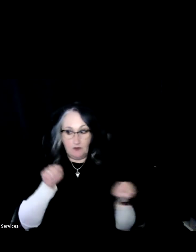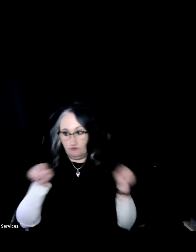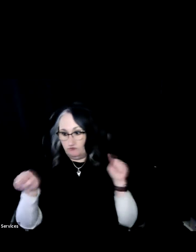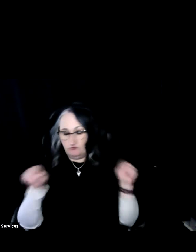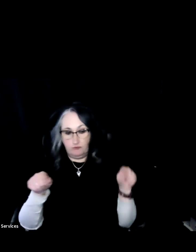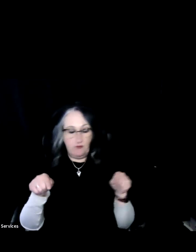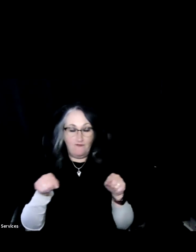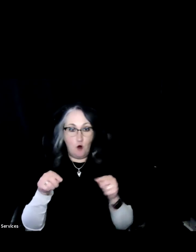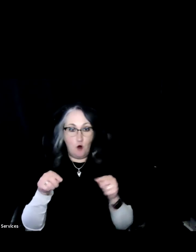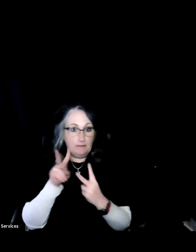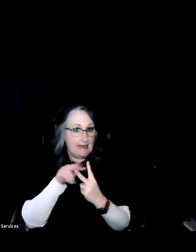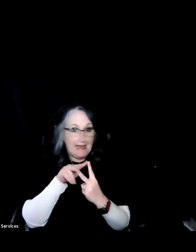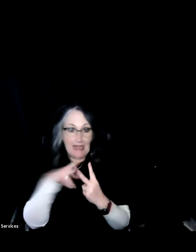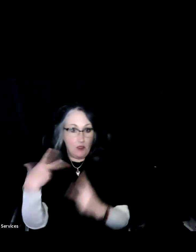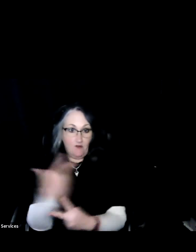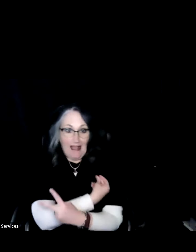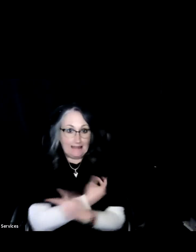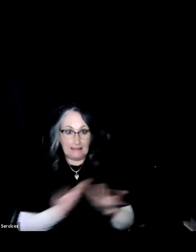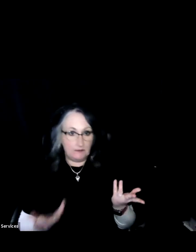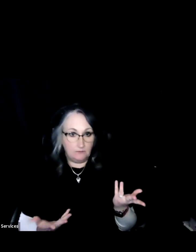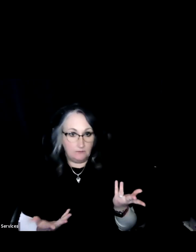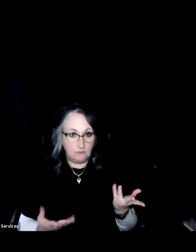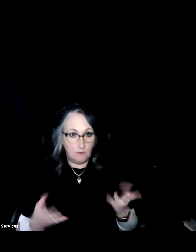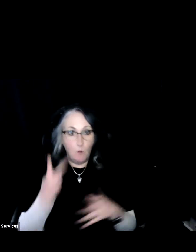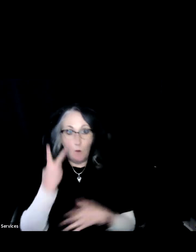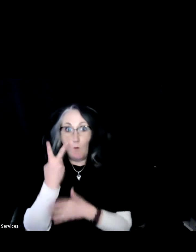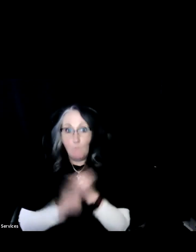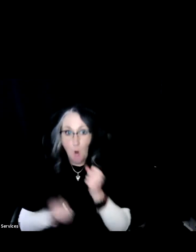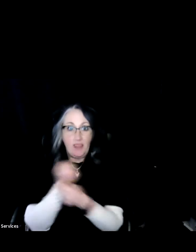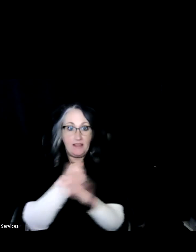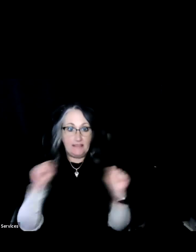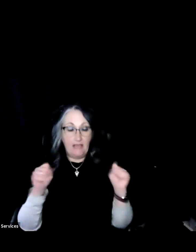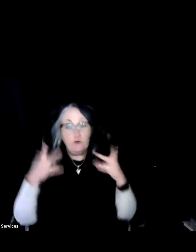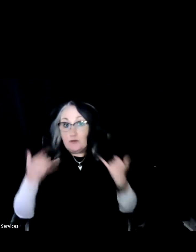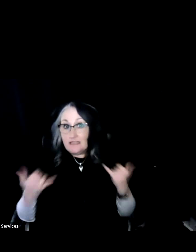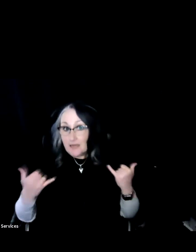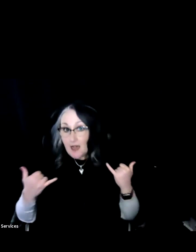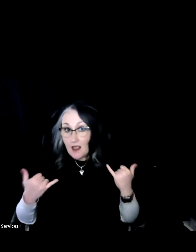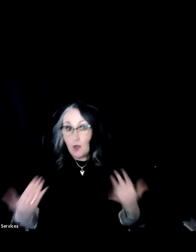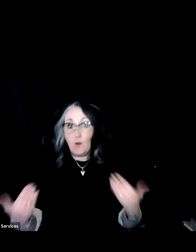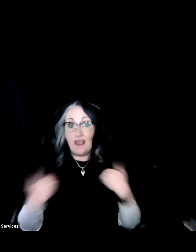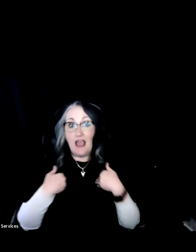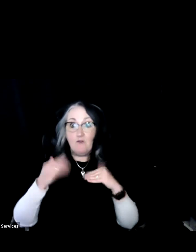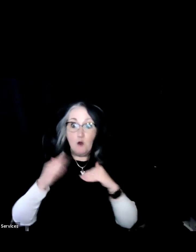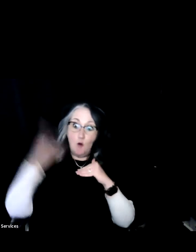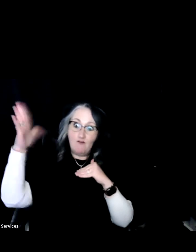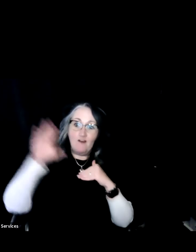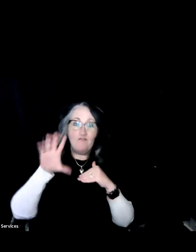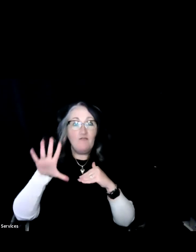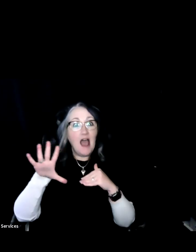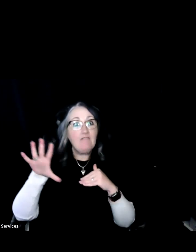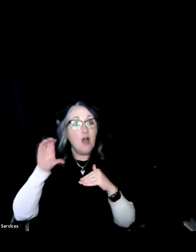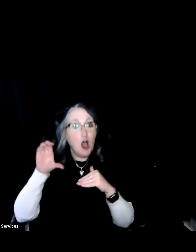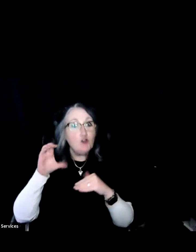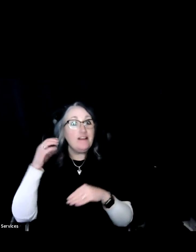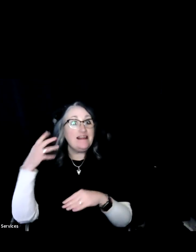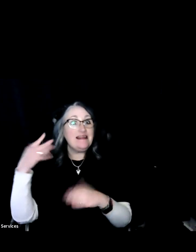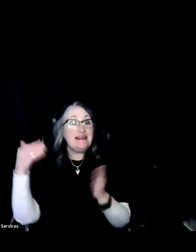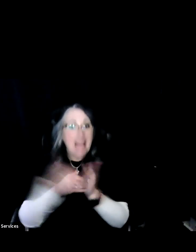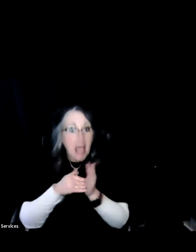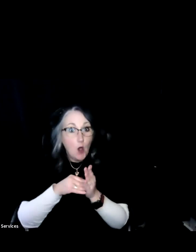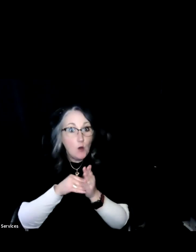vaccines. And as of today, we have over 500,000 New Yorkers that have received